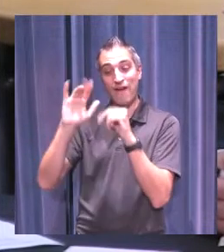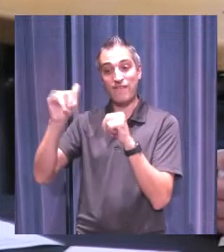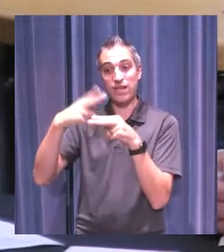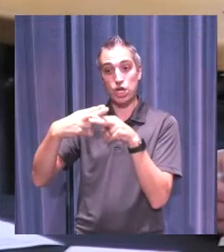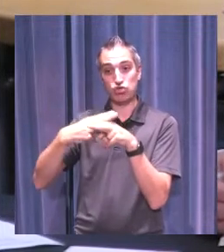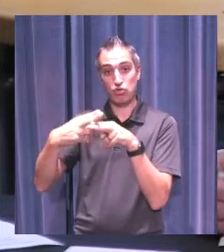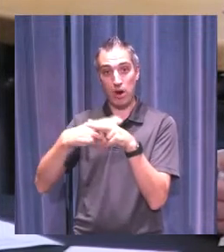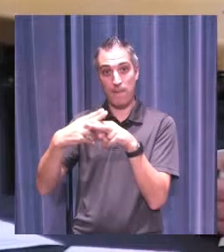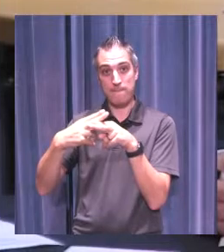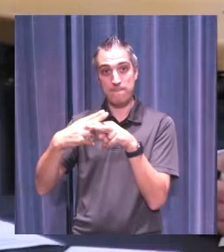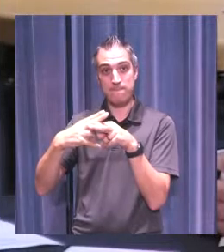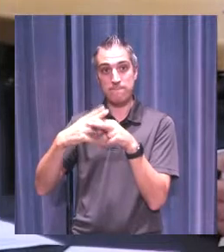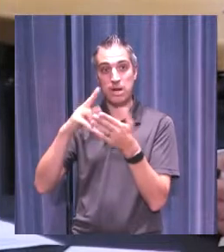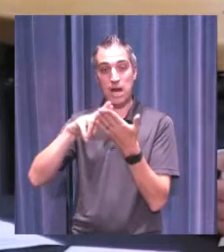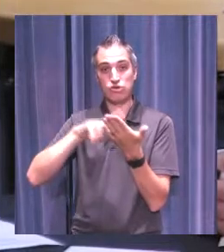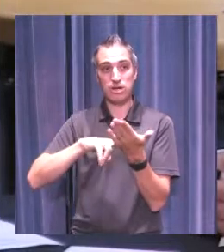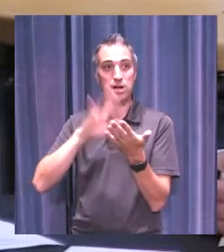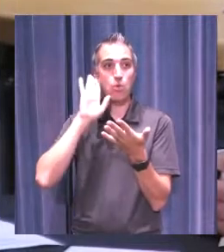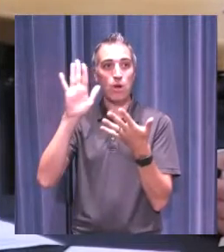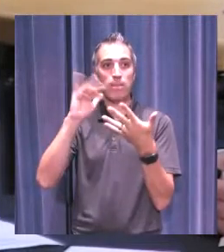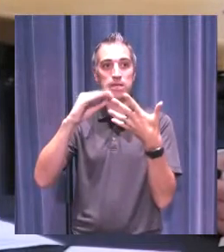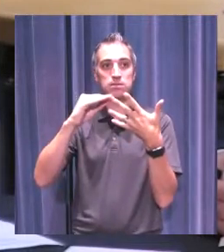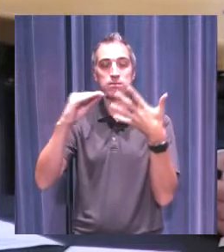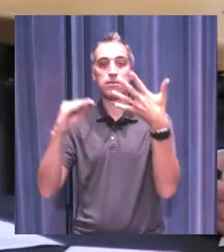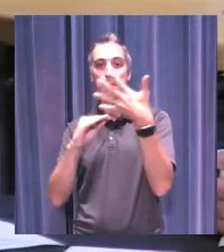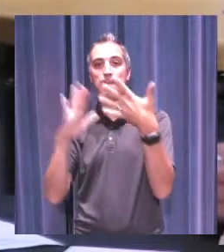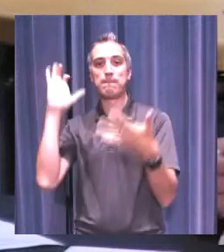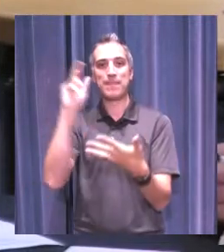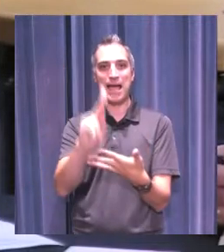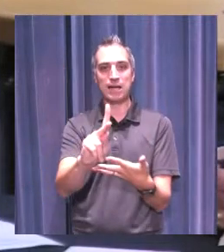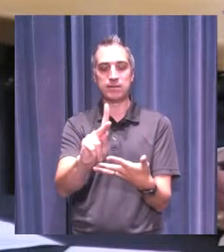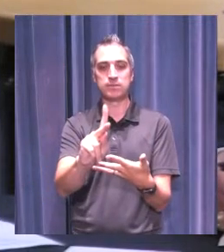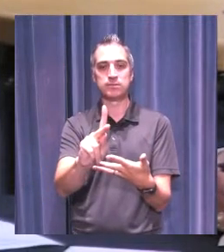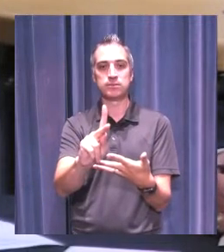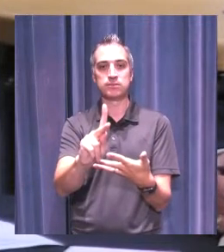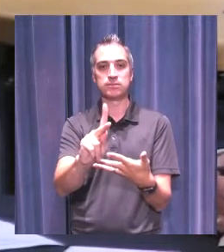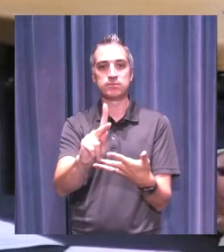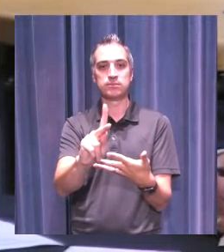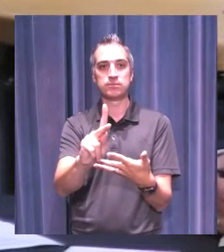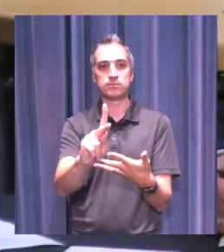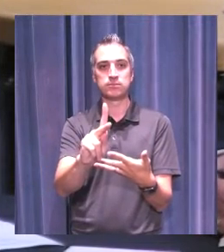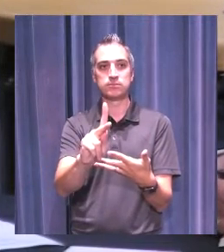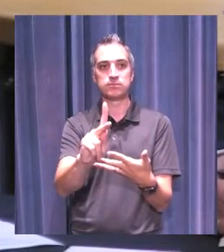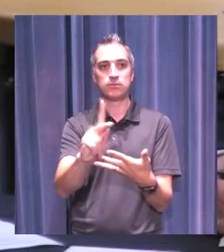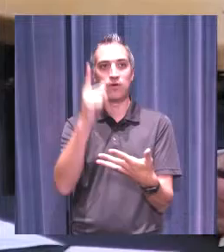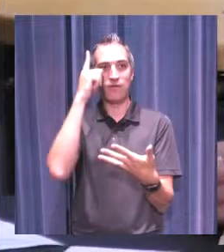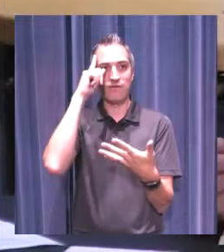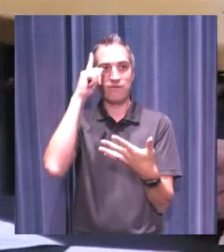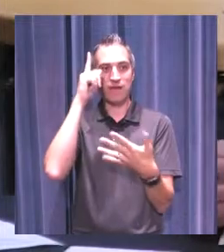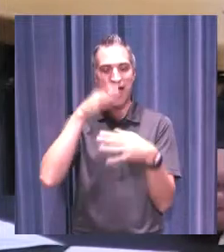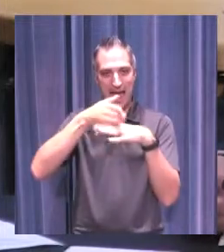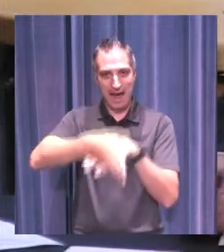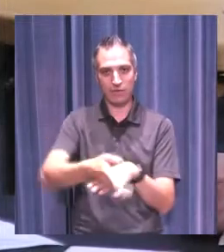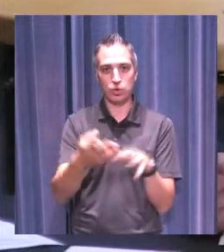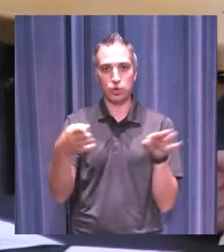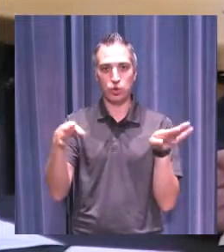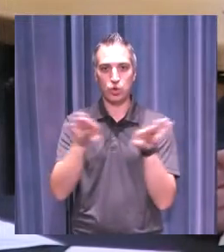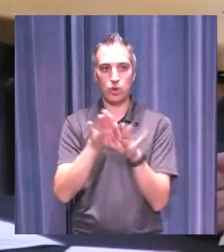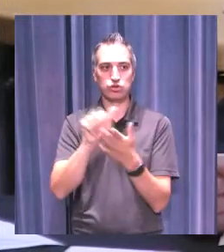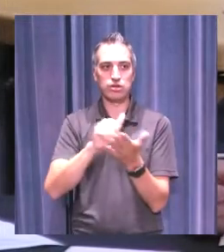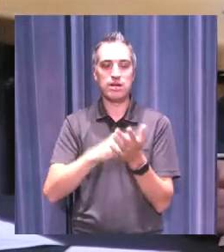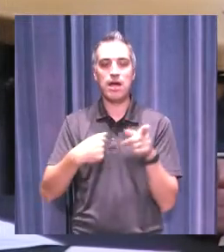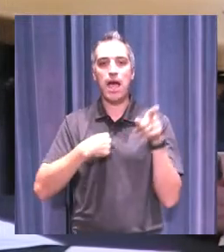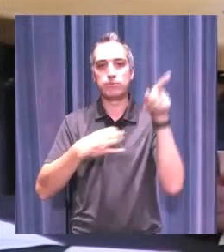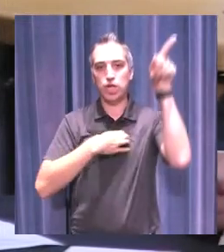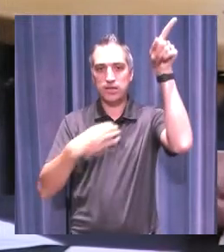to be taken place right after we come back for the closed session. Are there any objections? I